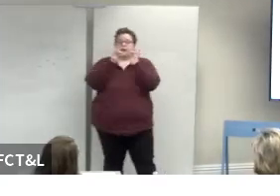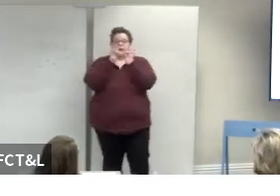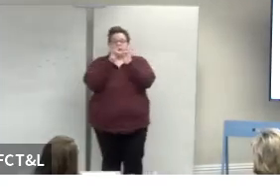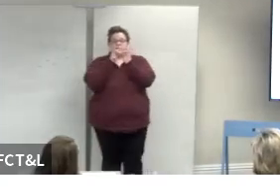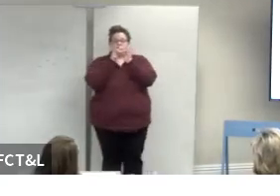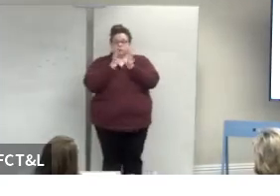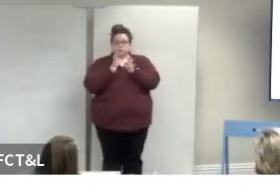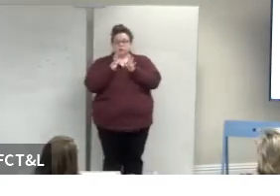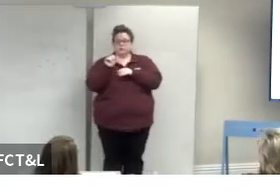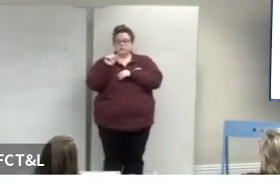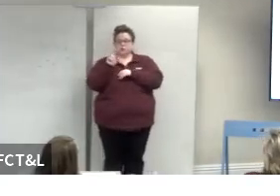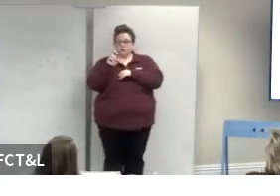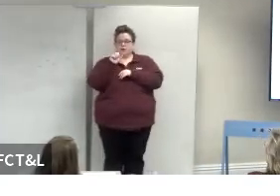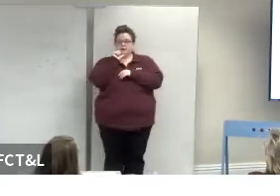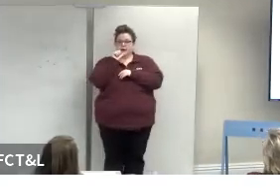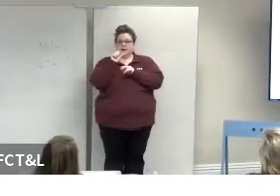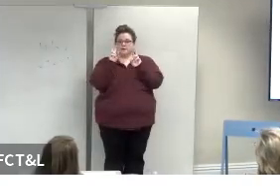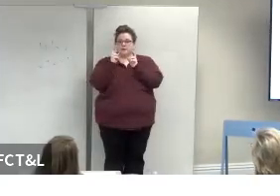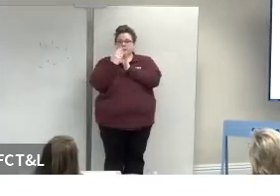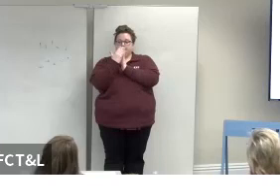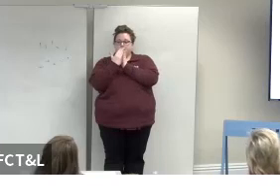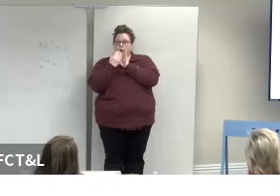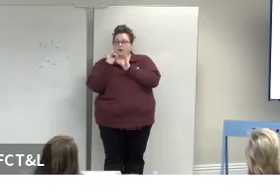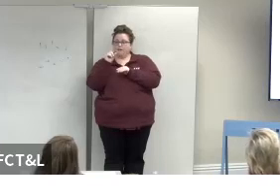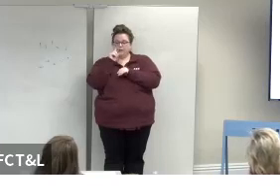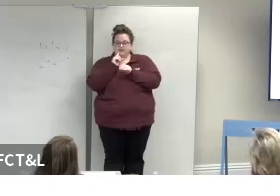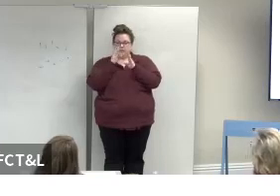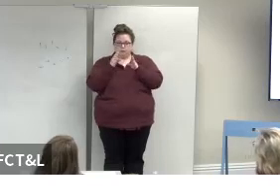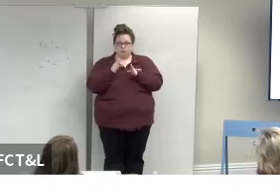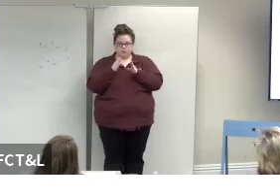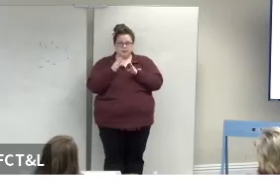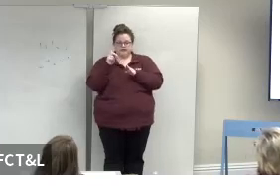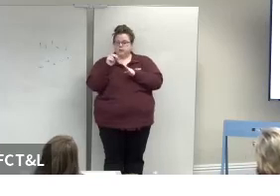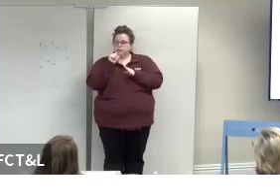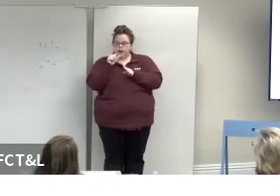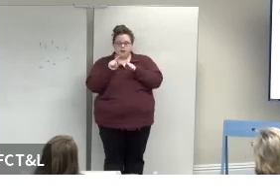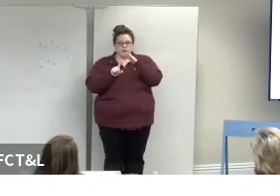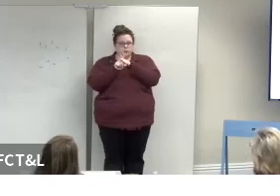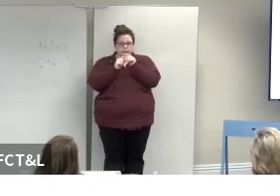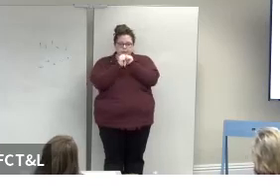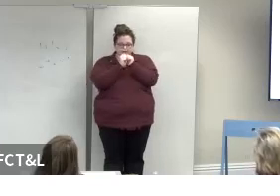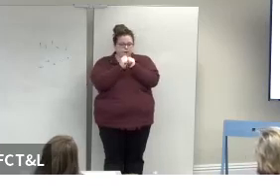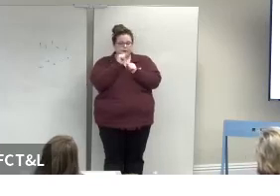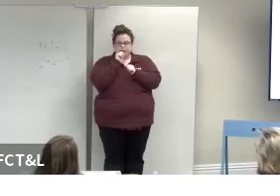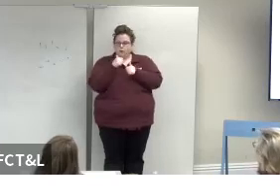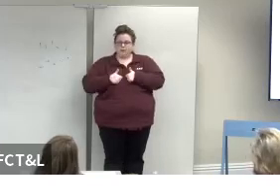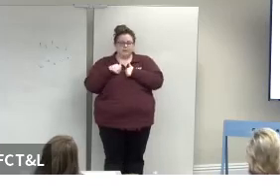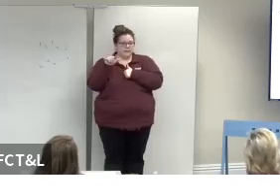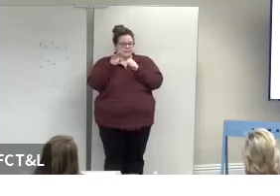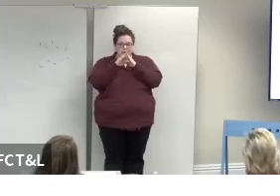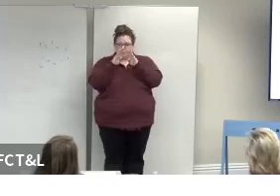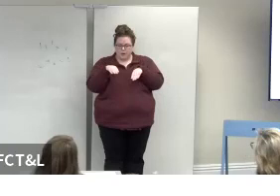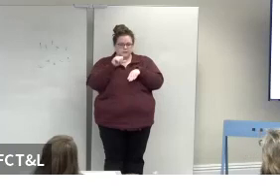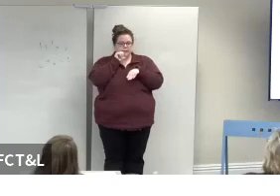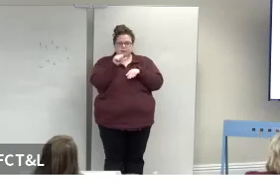All right, this is one I'd like to emphasize. If the interpreter are not a part of the deaf person, they don't show